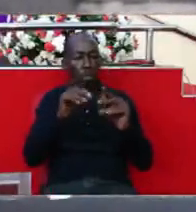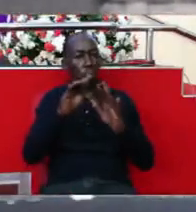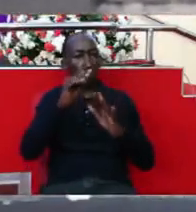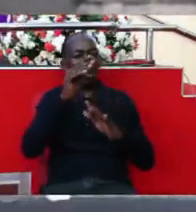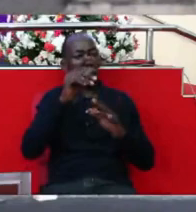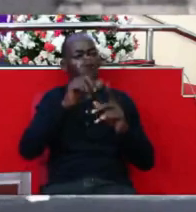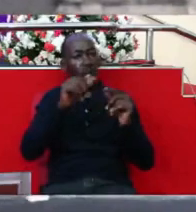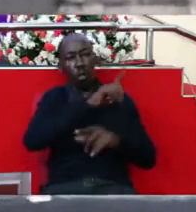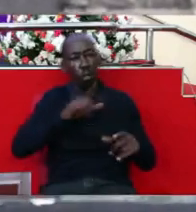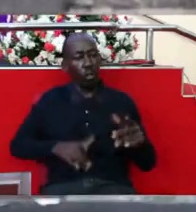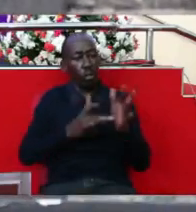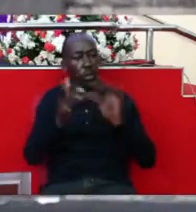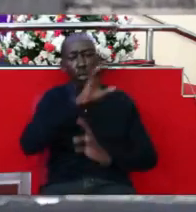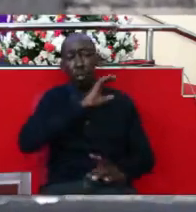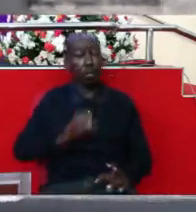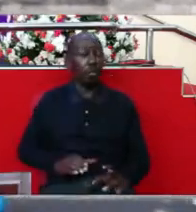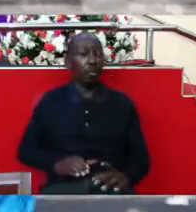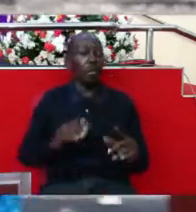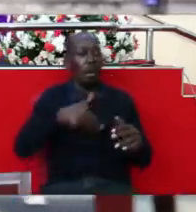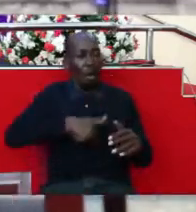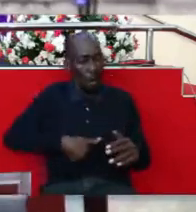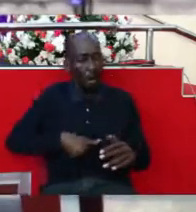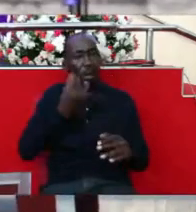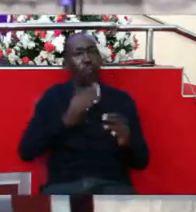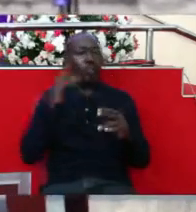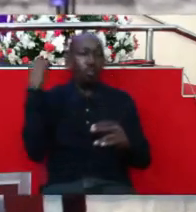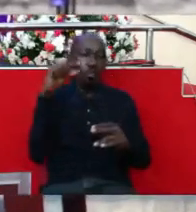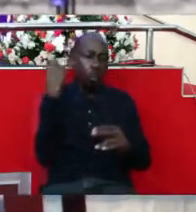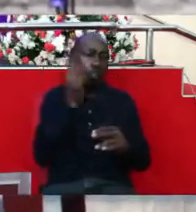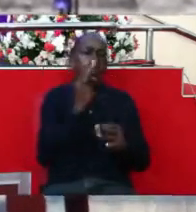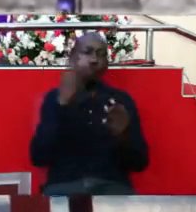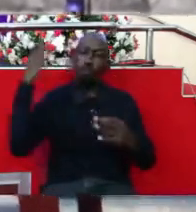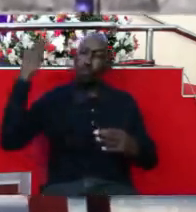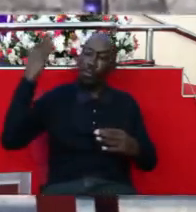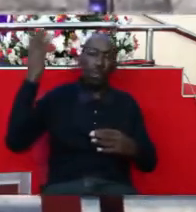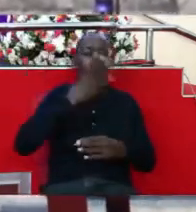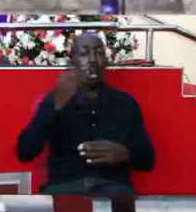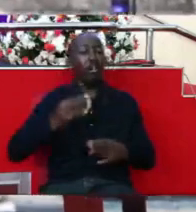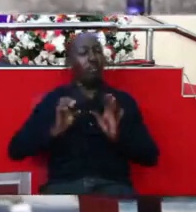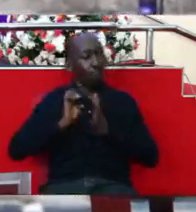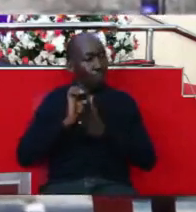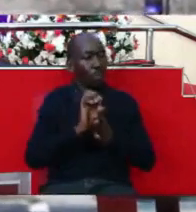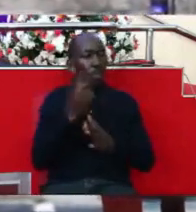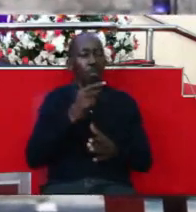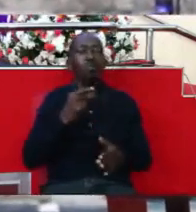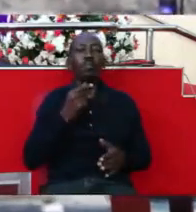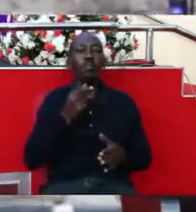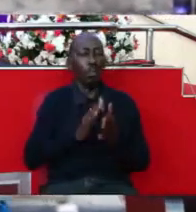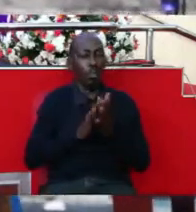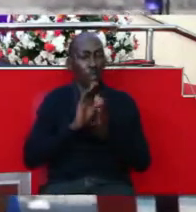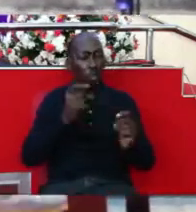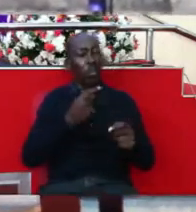Christ. Njaa ya uadilifu wa injili ya Mungu. Hunger for the gospel that is preached and convicts the drunk addicts and